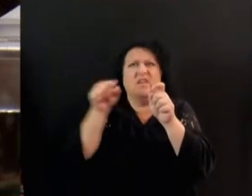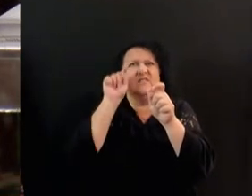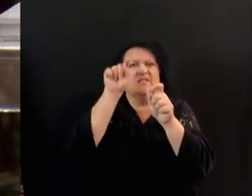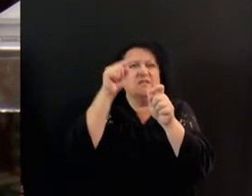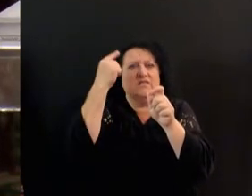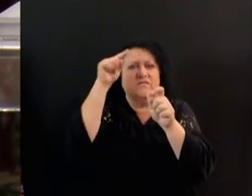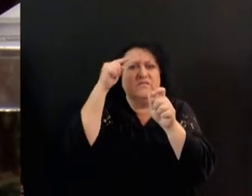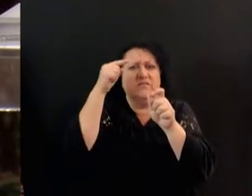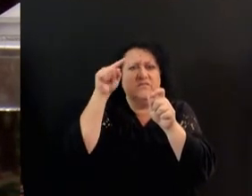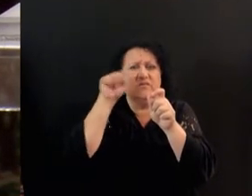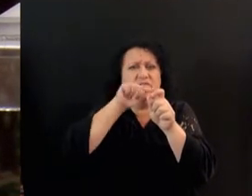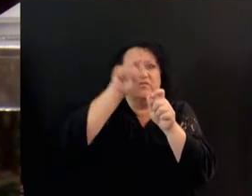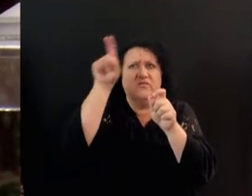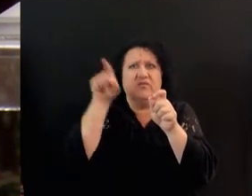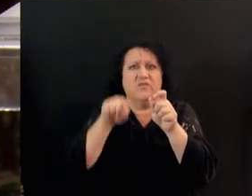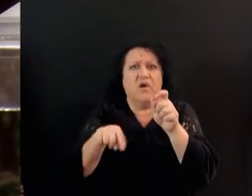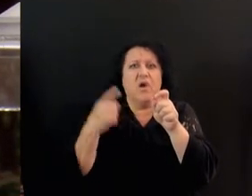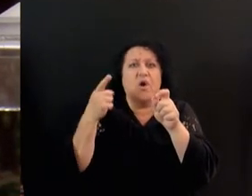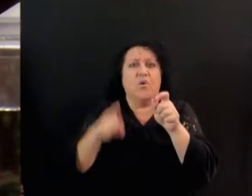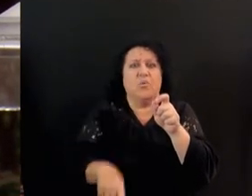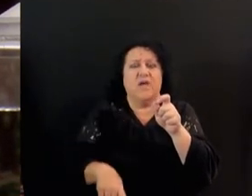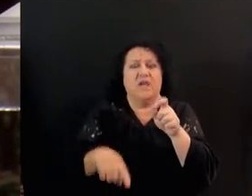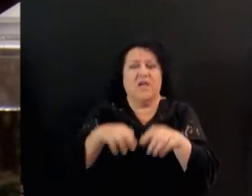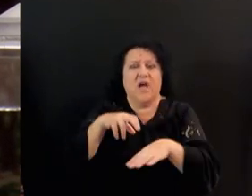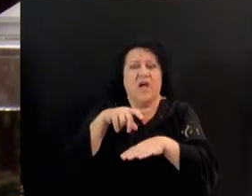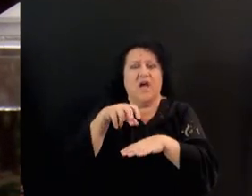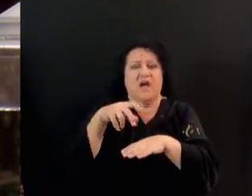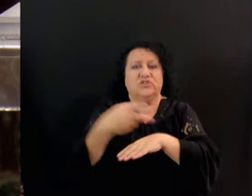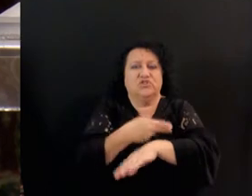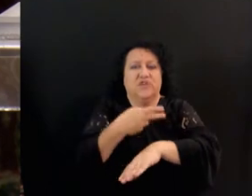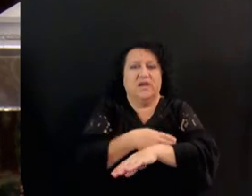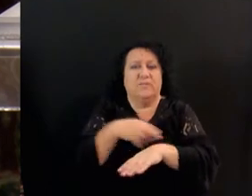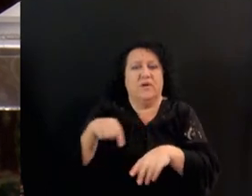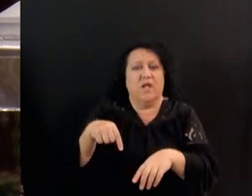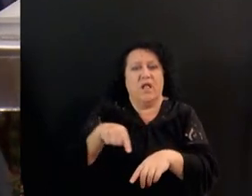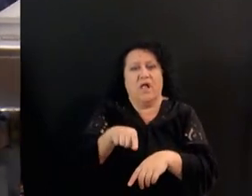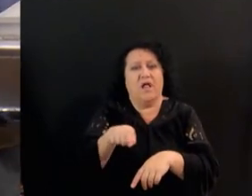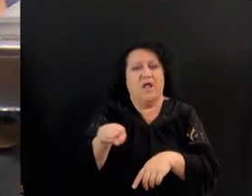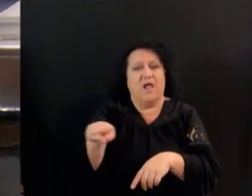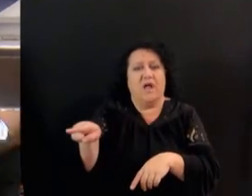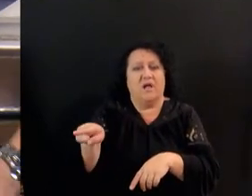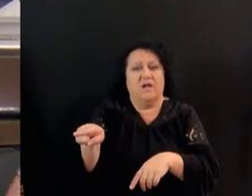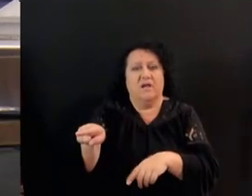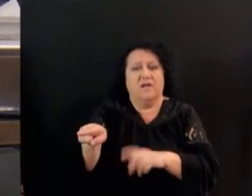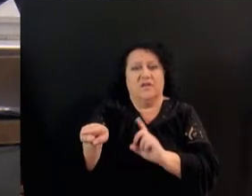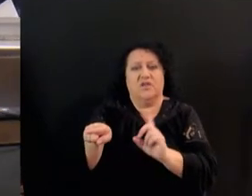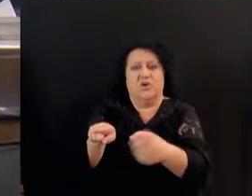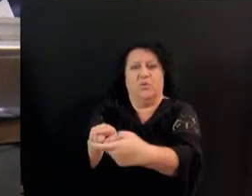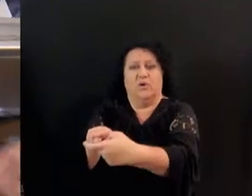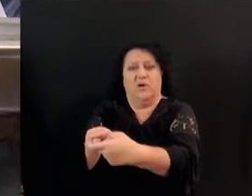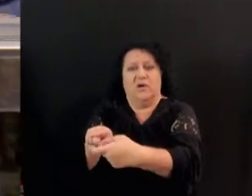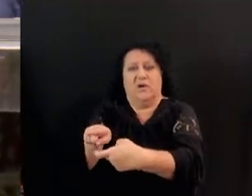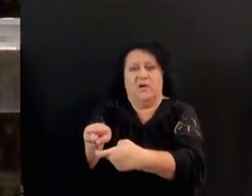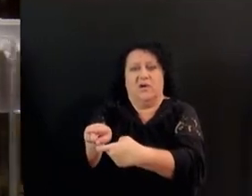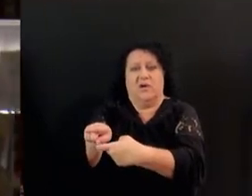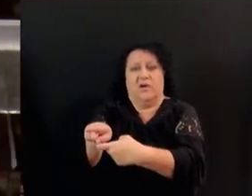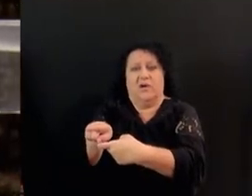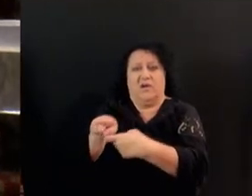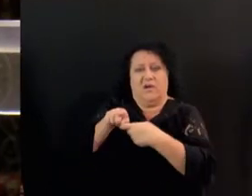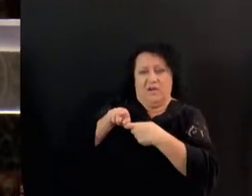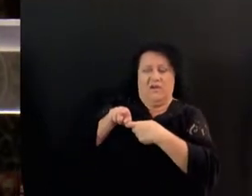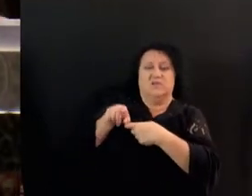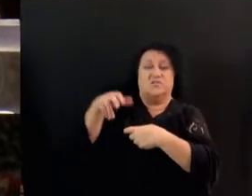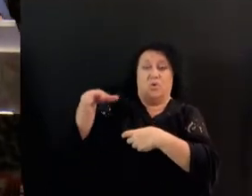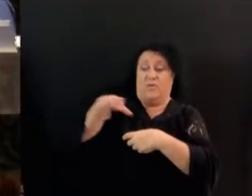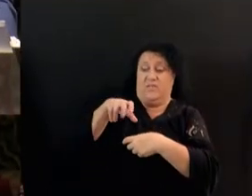When a sheep has strayed, and to hook around the leg, pull back in. How many times has God needed to do that in your